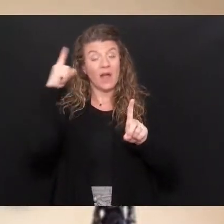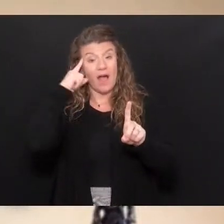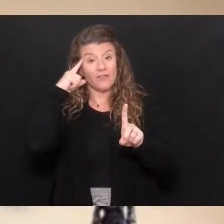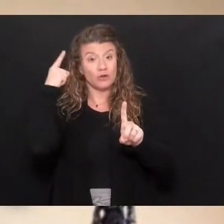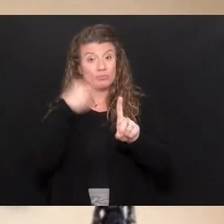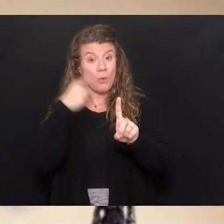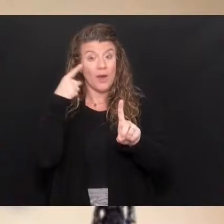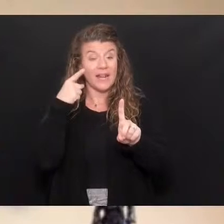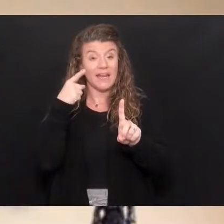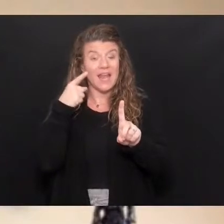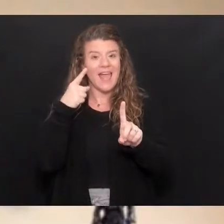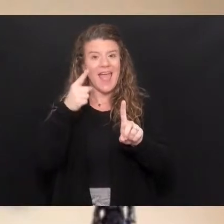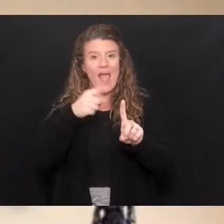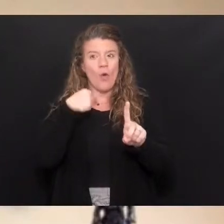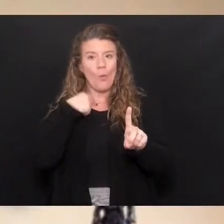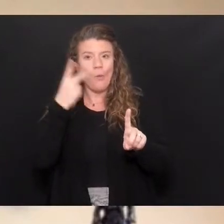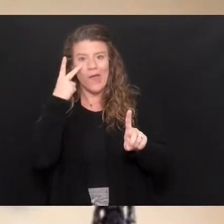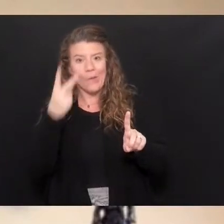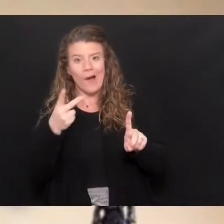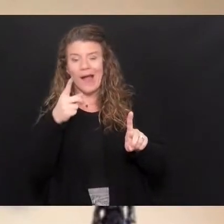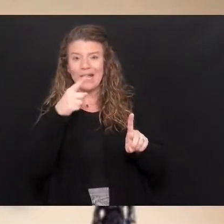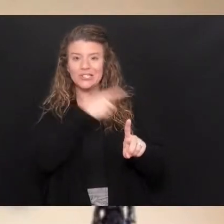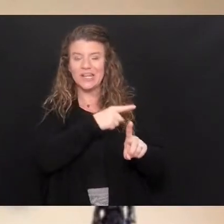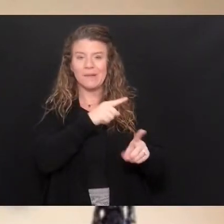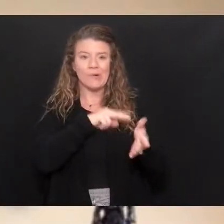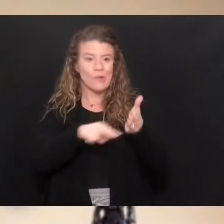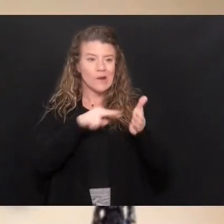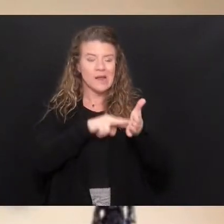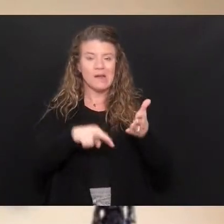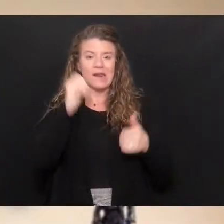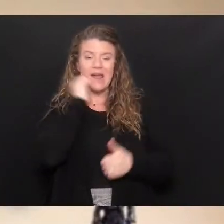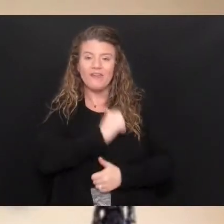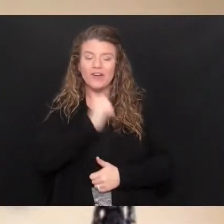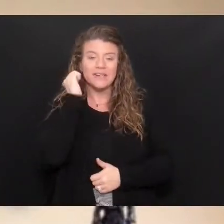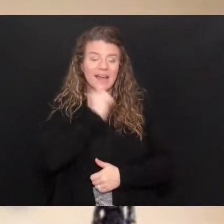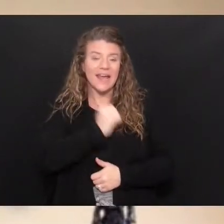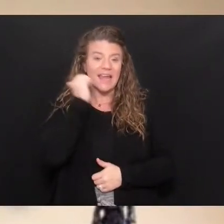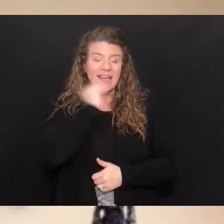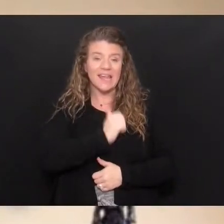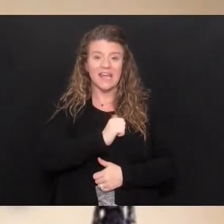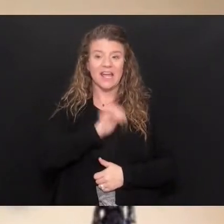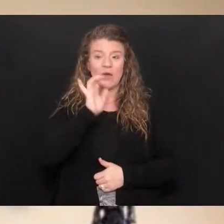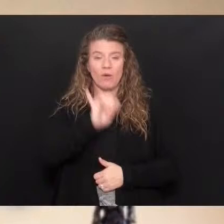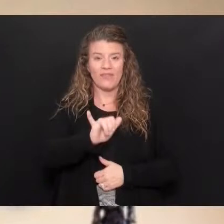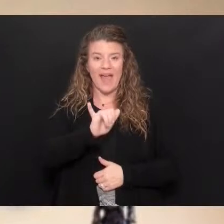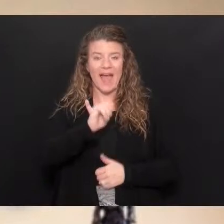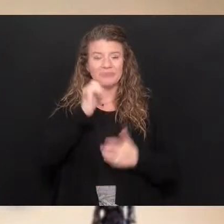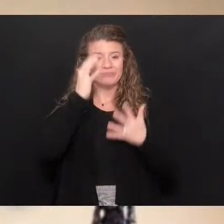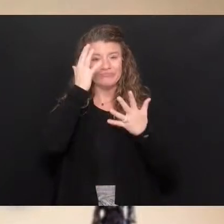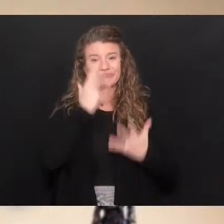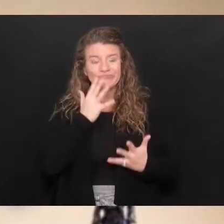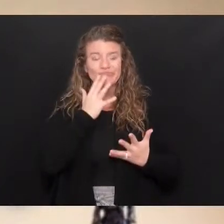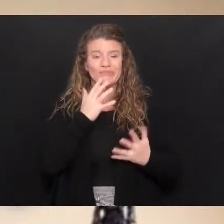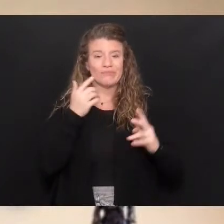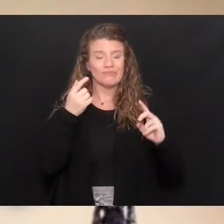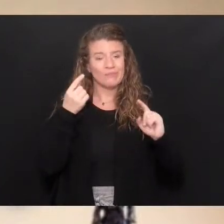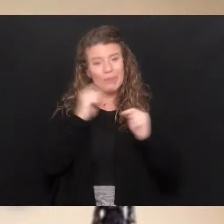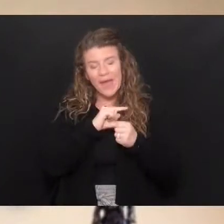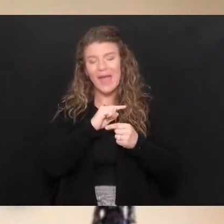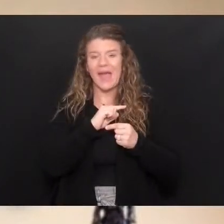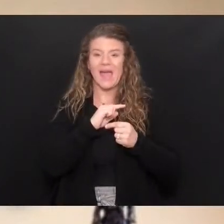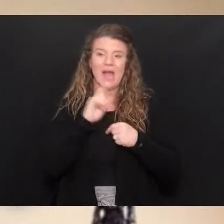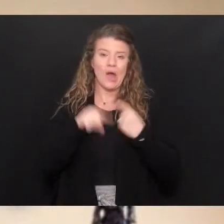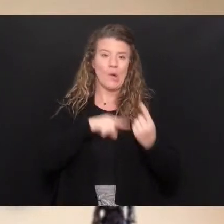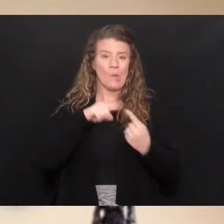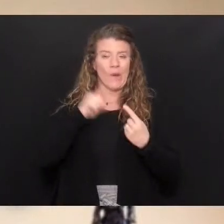and as we watch him read every day with that look of pain that he has on his face when